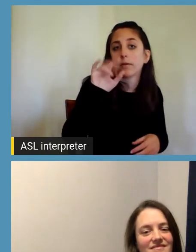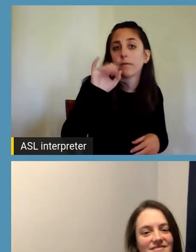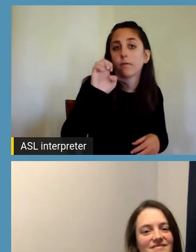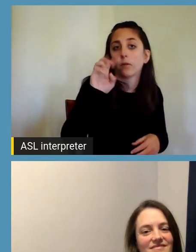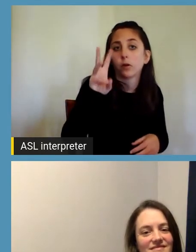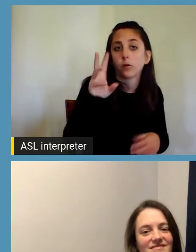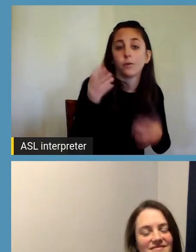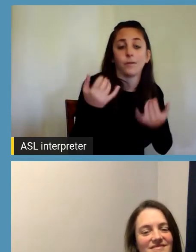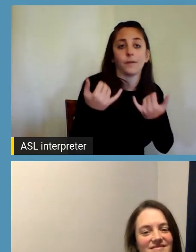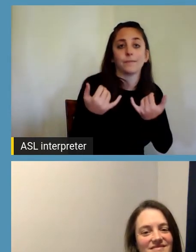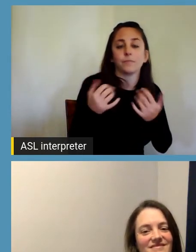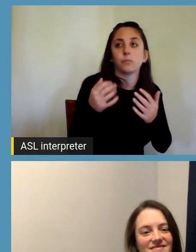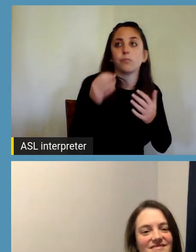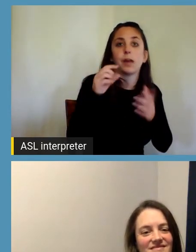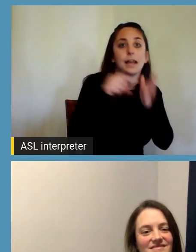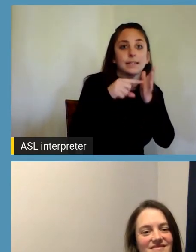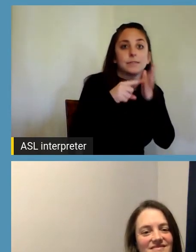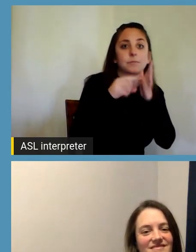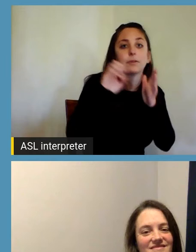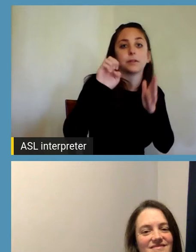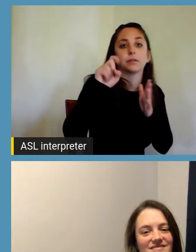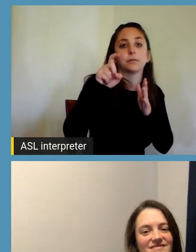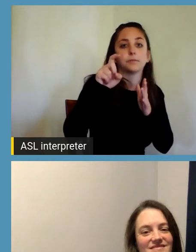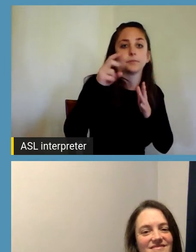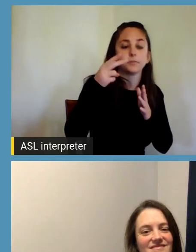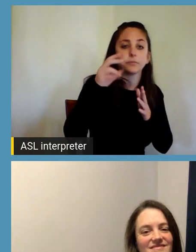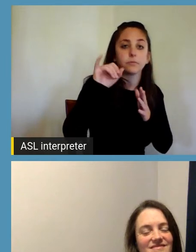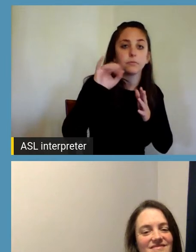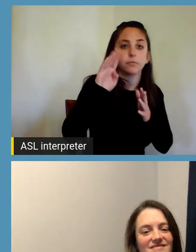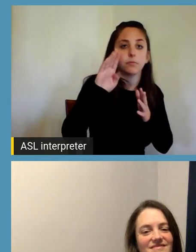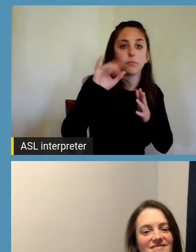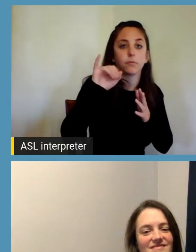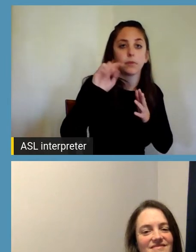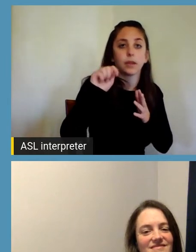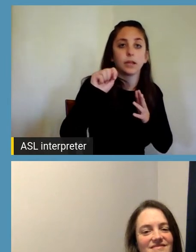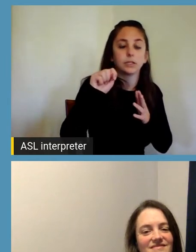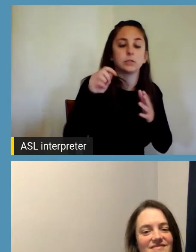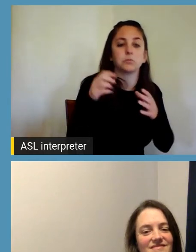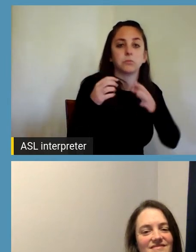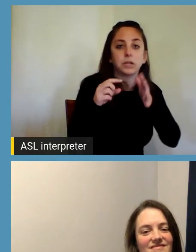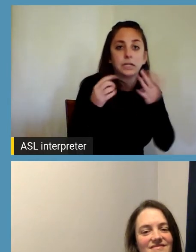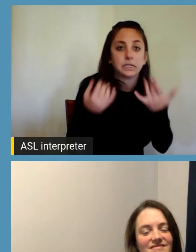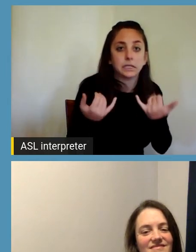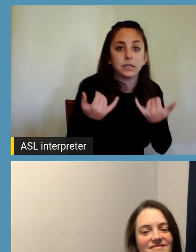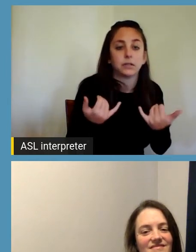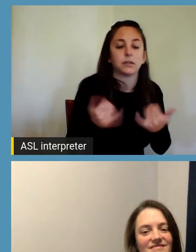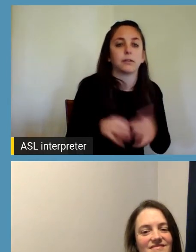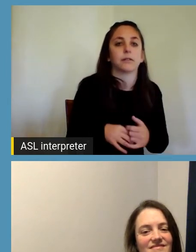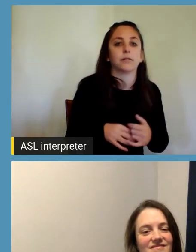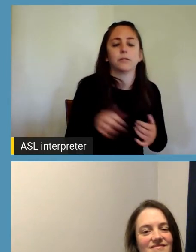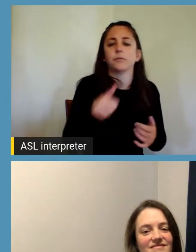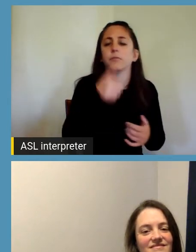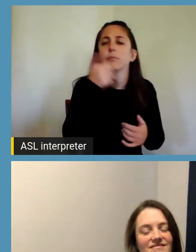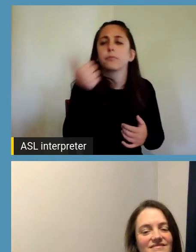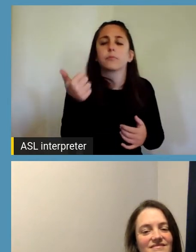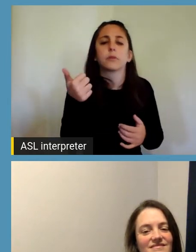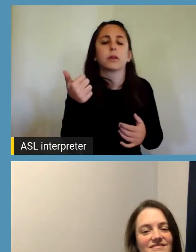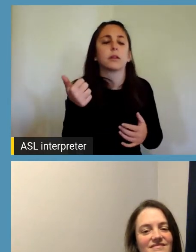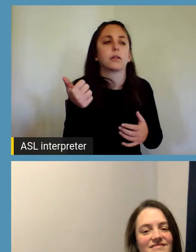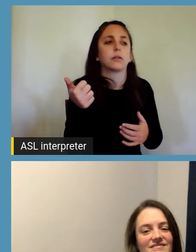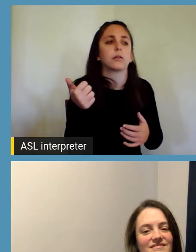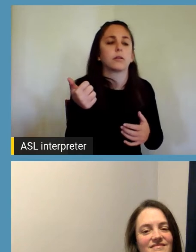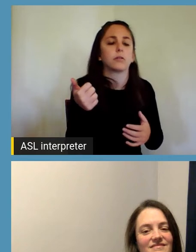pop up when folks are Googling a space like ours. And then I don't do it to collect feedback. I do it more